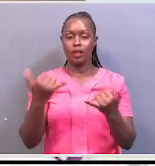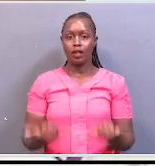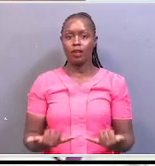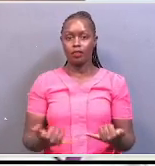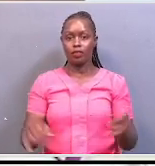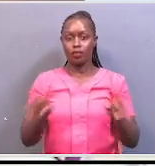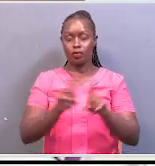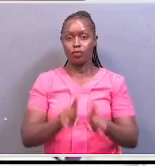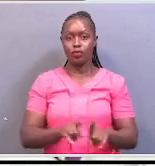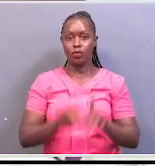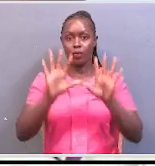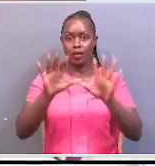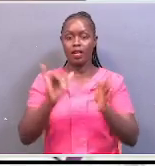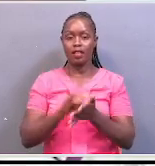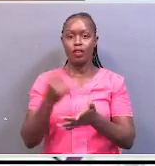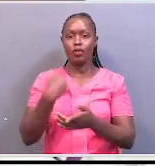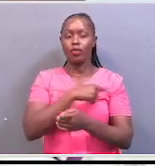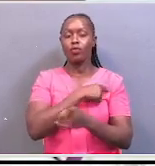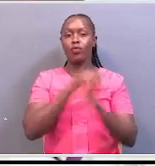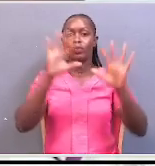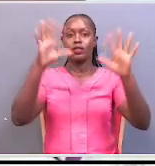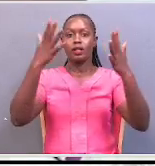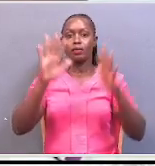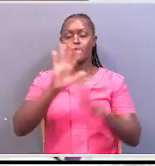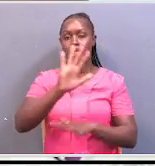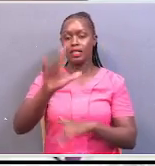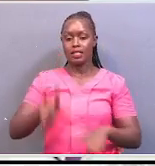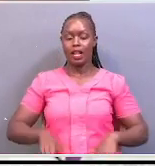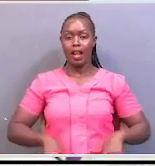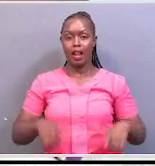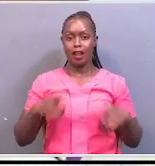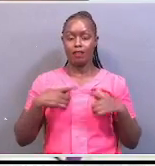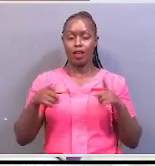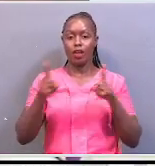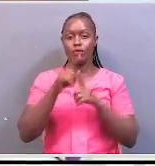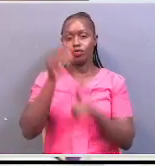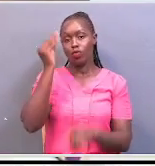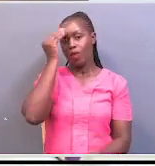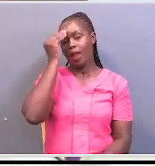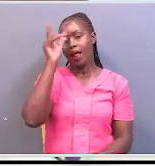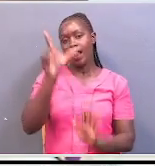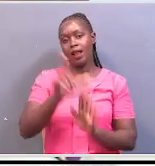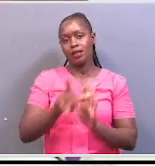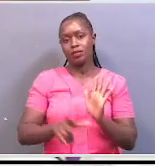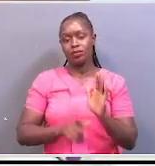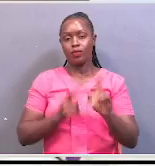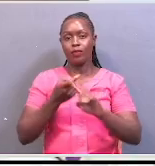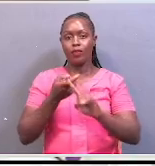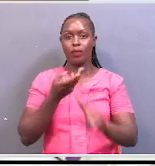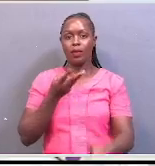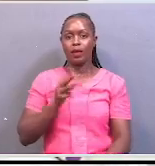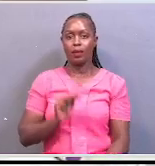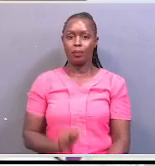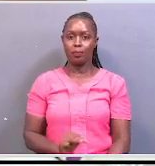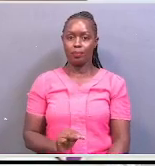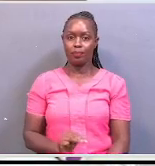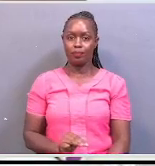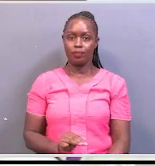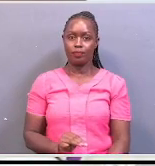befitting that we celebrate his life and we learn lessons from him.